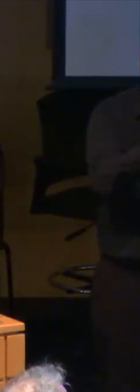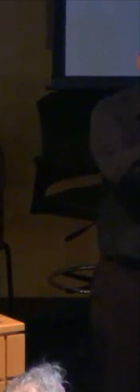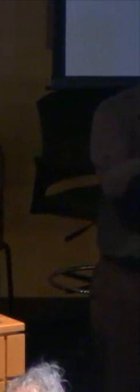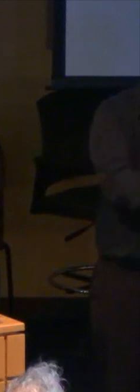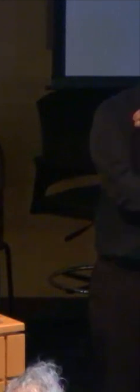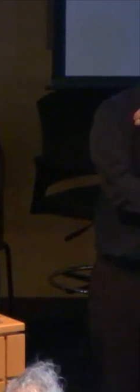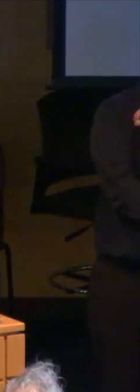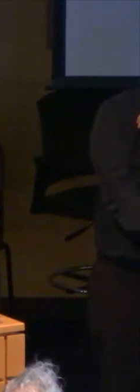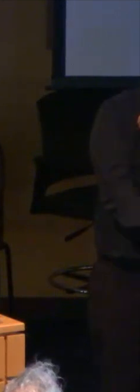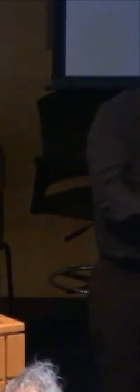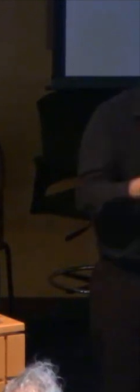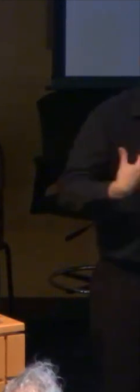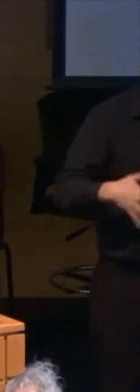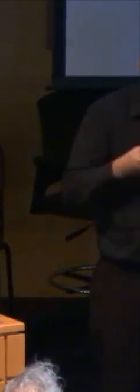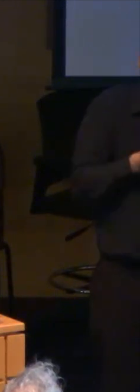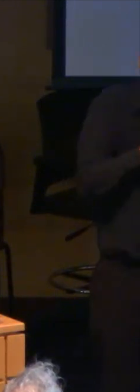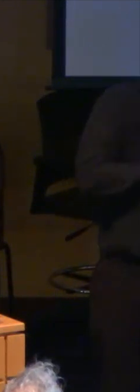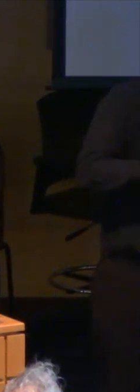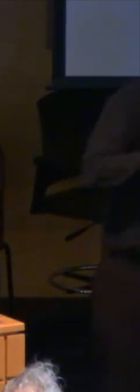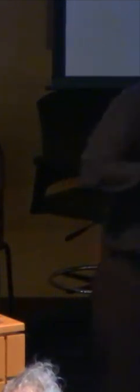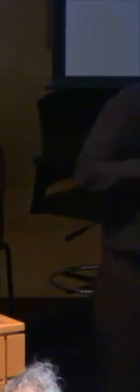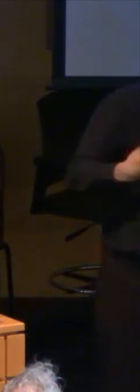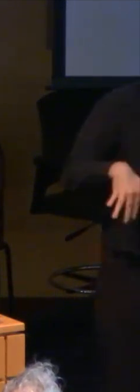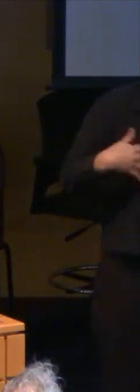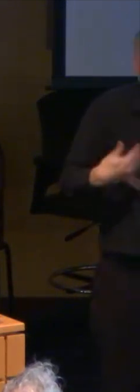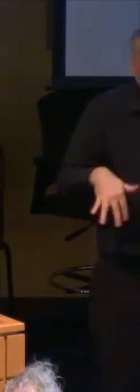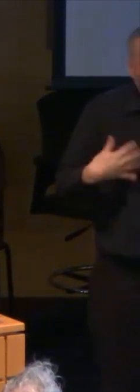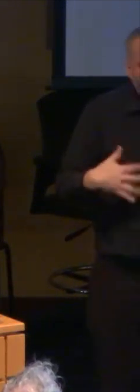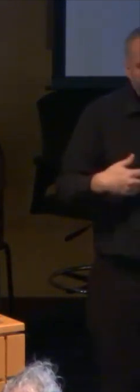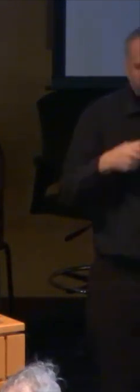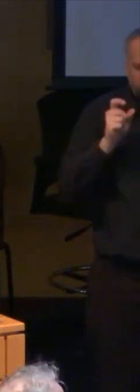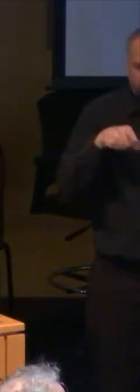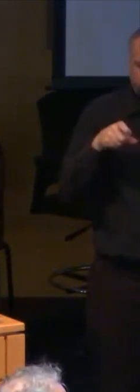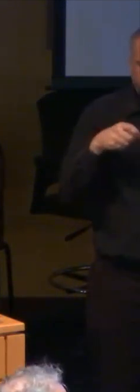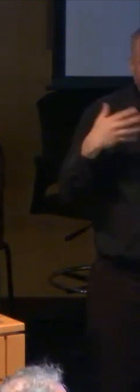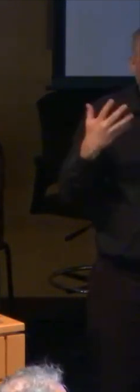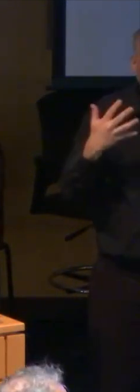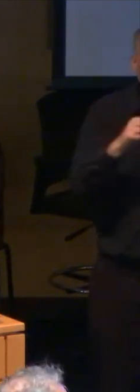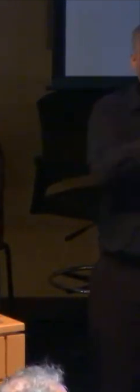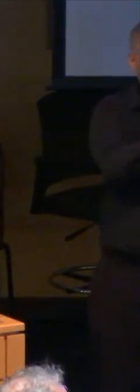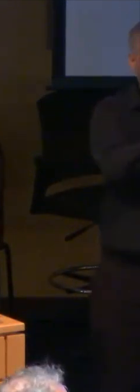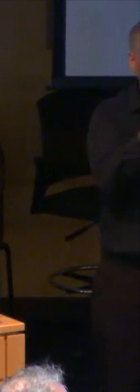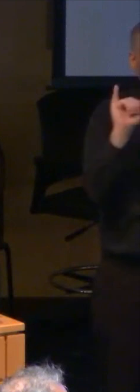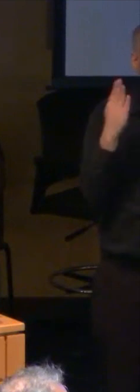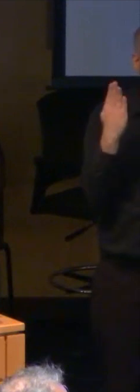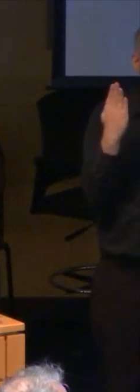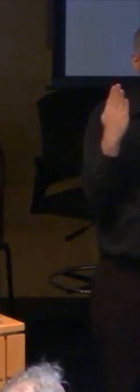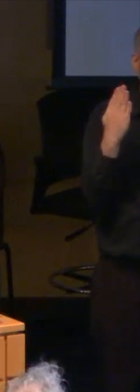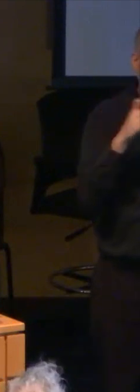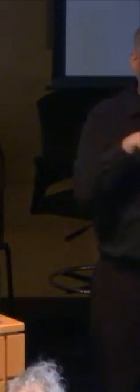one, where the needs are more about jobs or